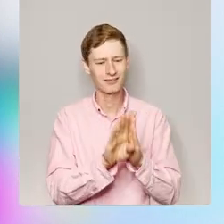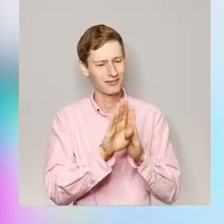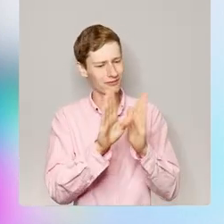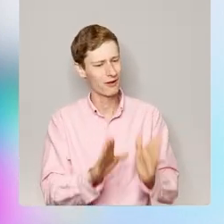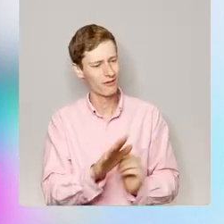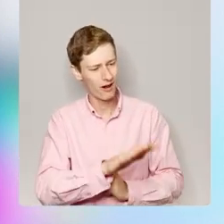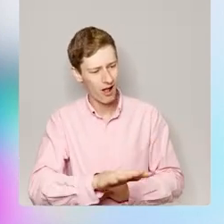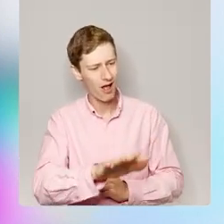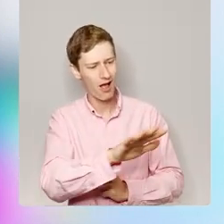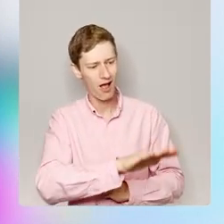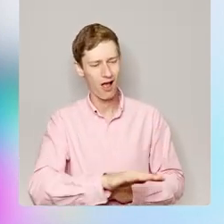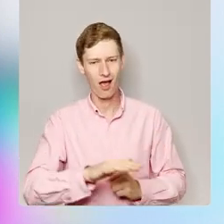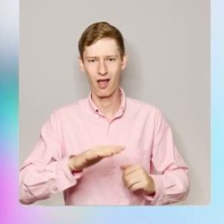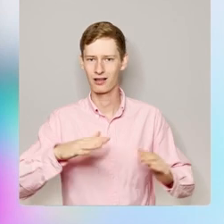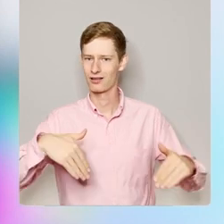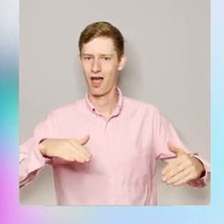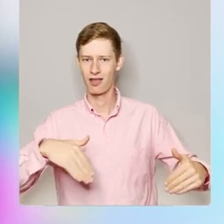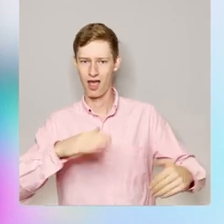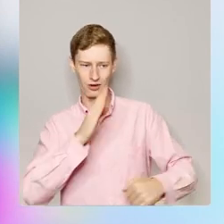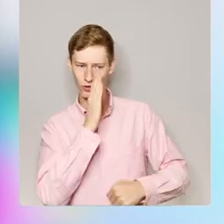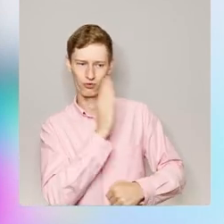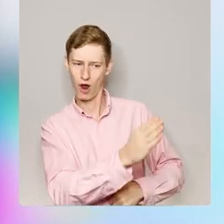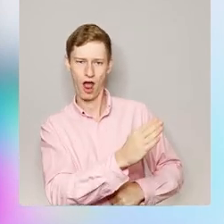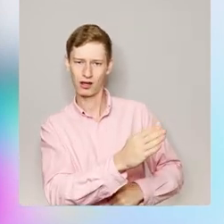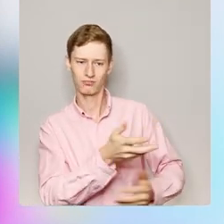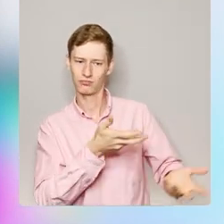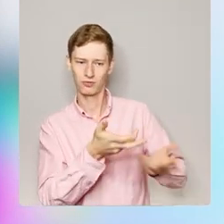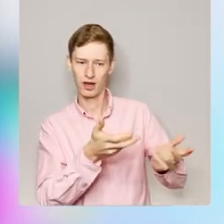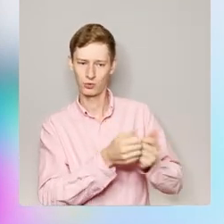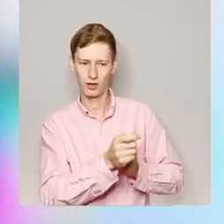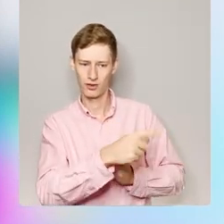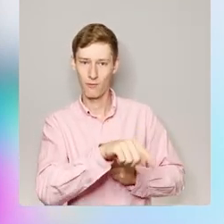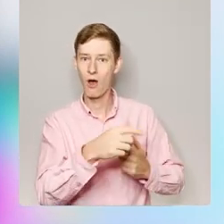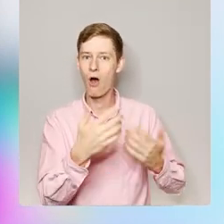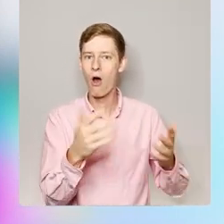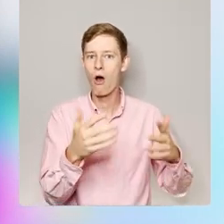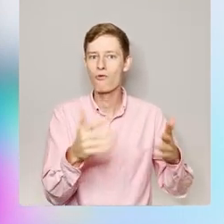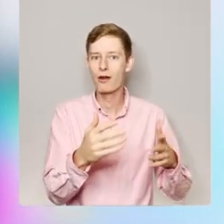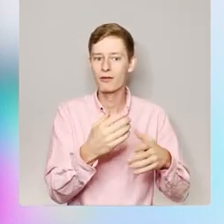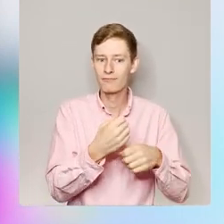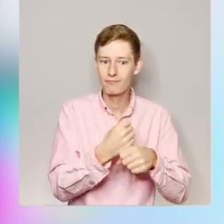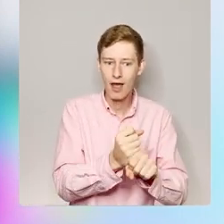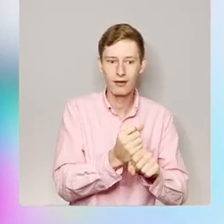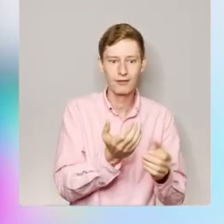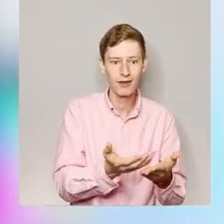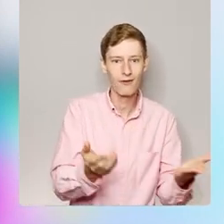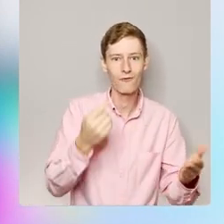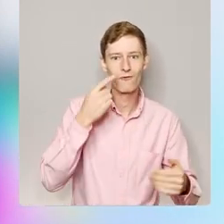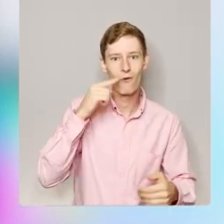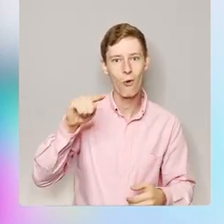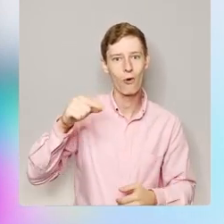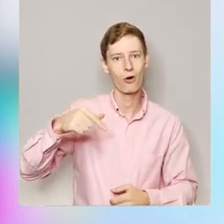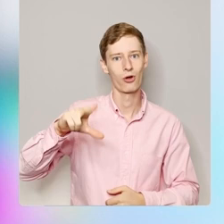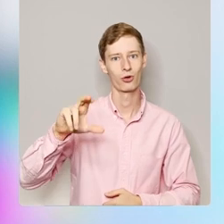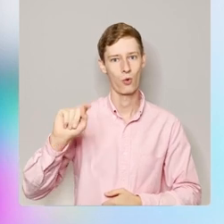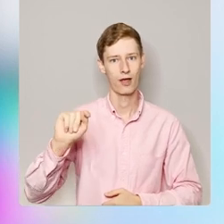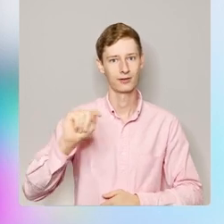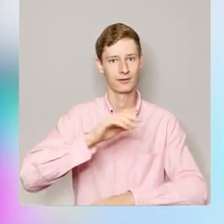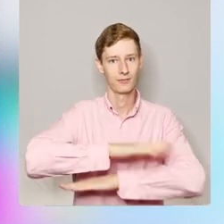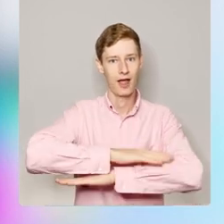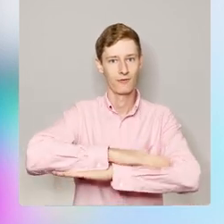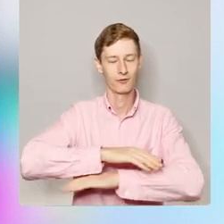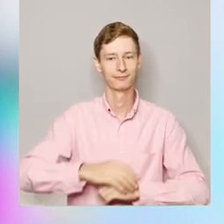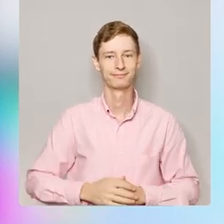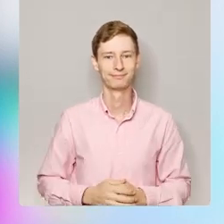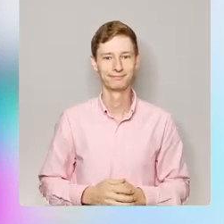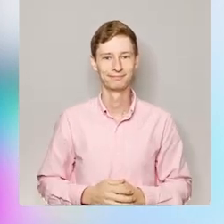developers out there that we don't have a direct engagement with that are building for Quest and the Quest platform. I mean,